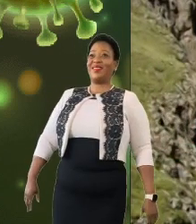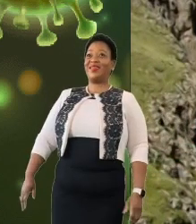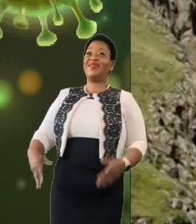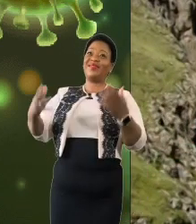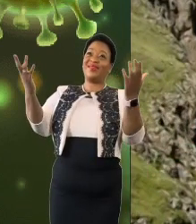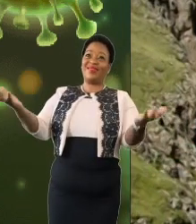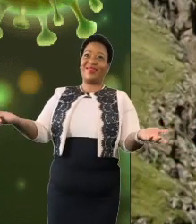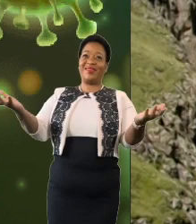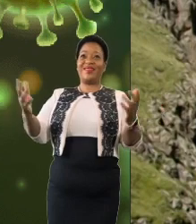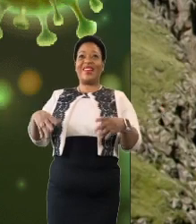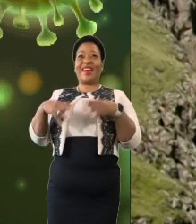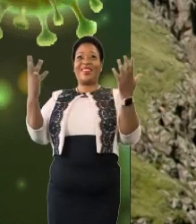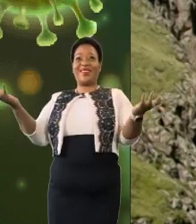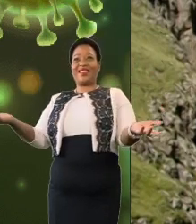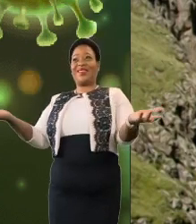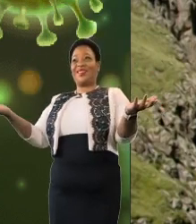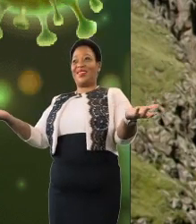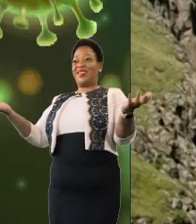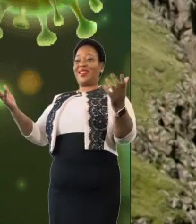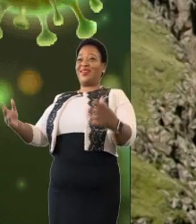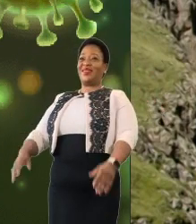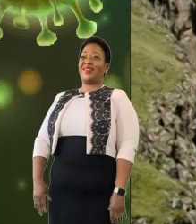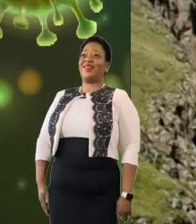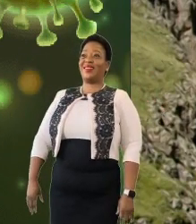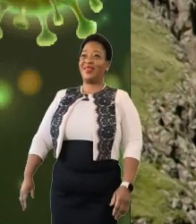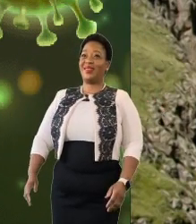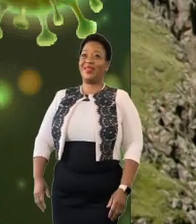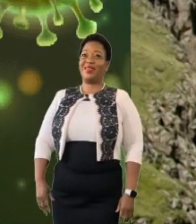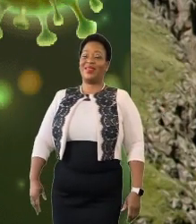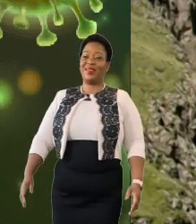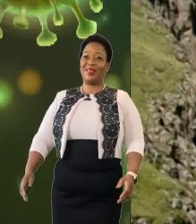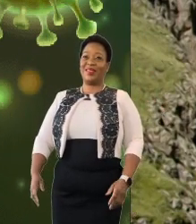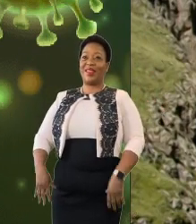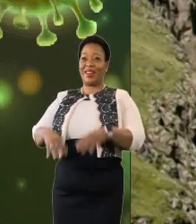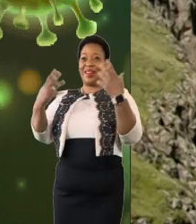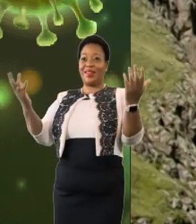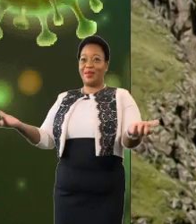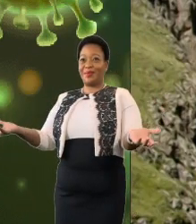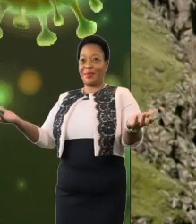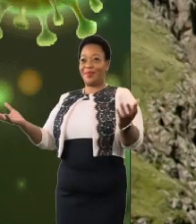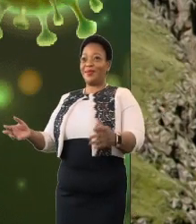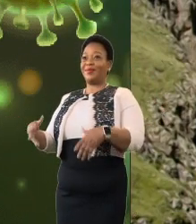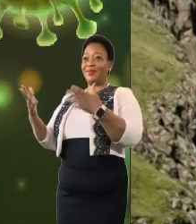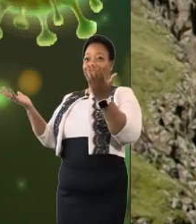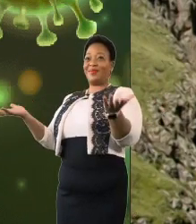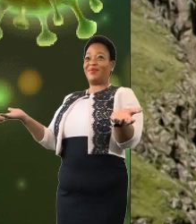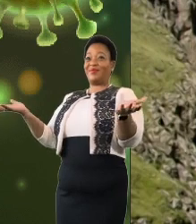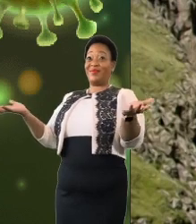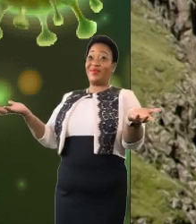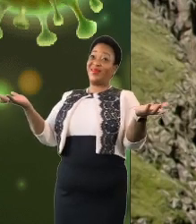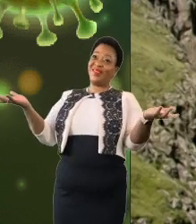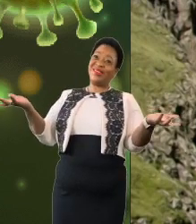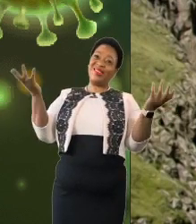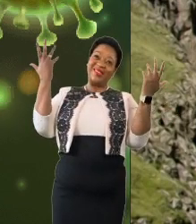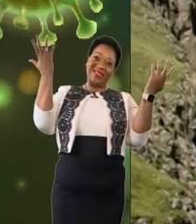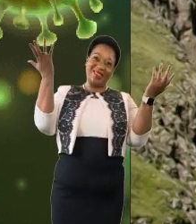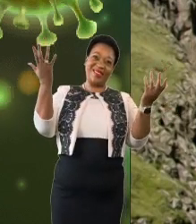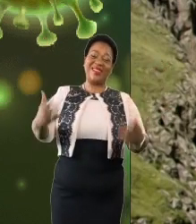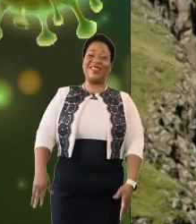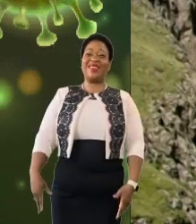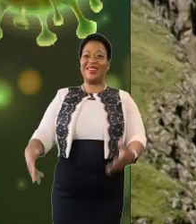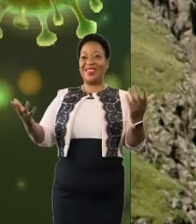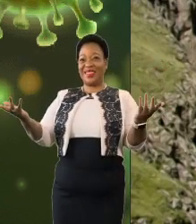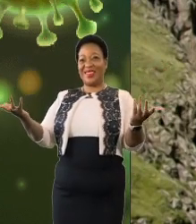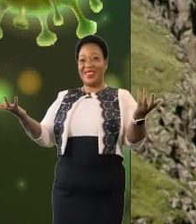regulatory environment for a very long period of time, very knowledgeable of development approvals and what is